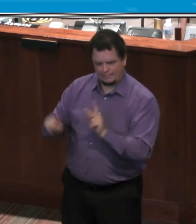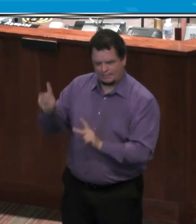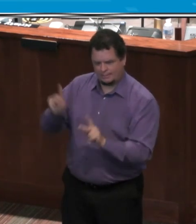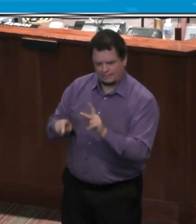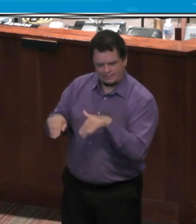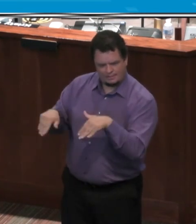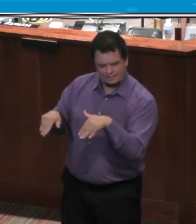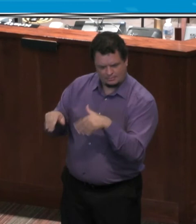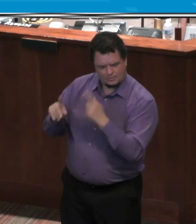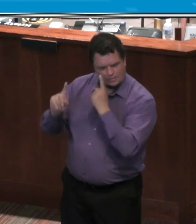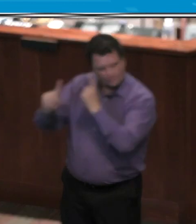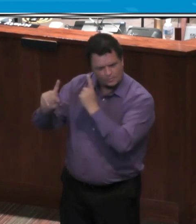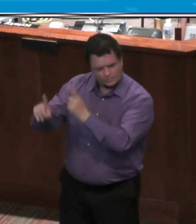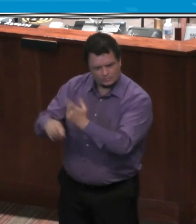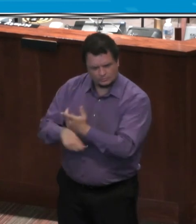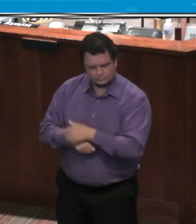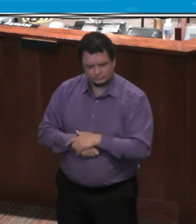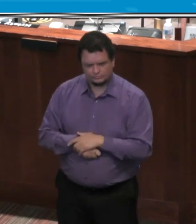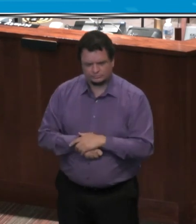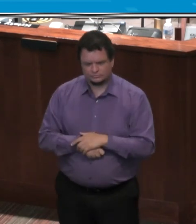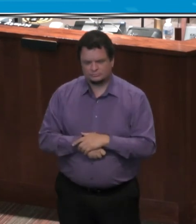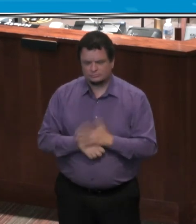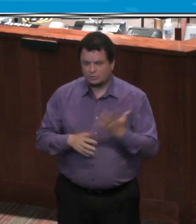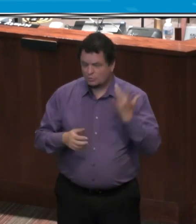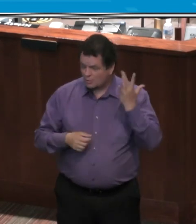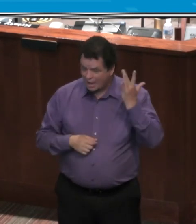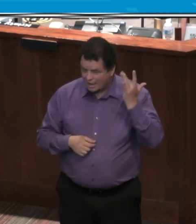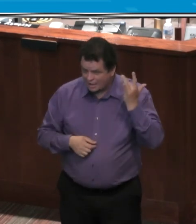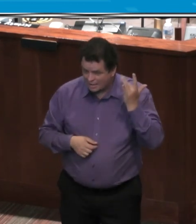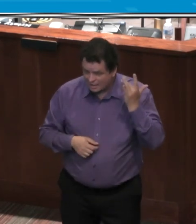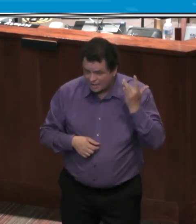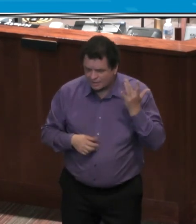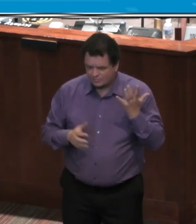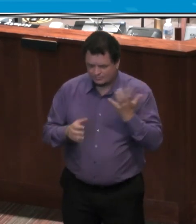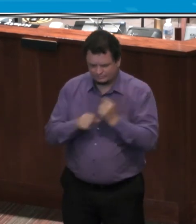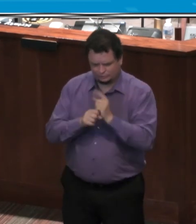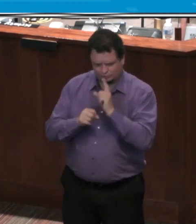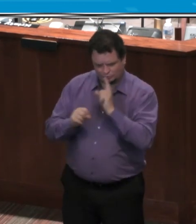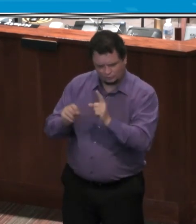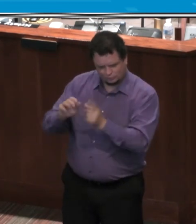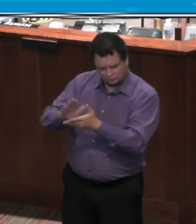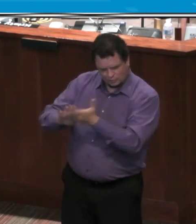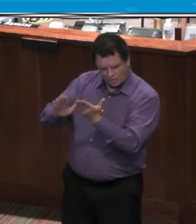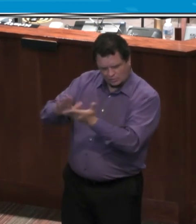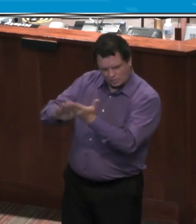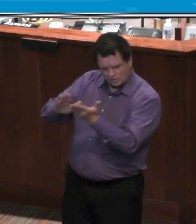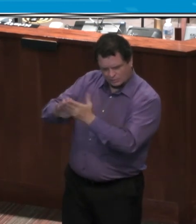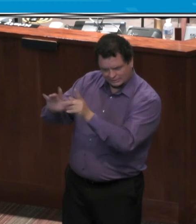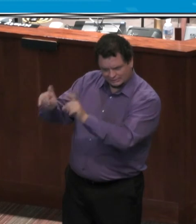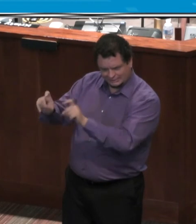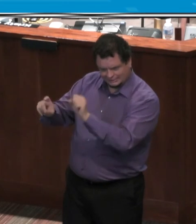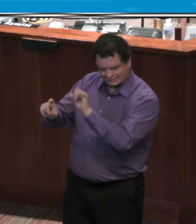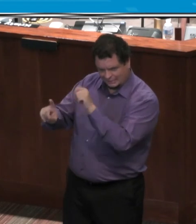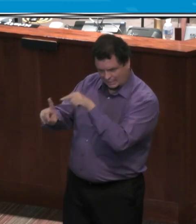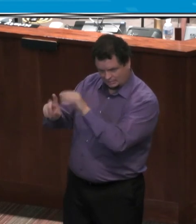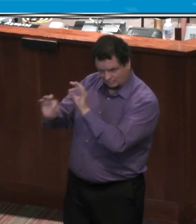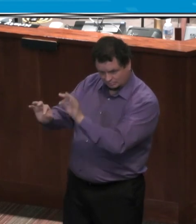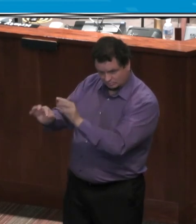always intended to run the testing site for 2 weeks, reevaluate not